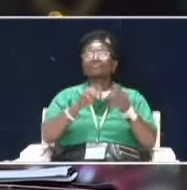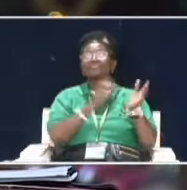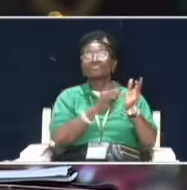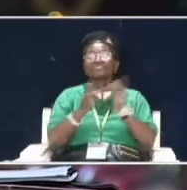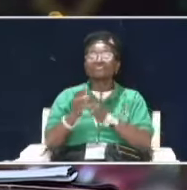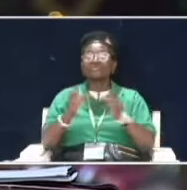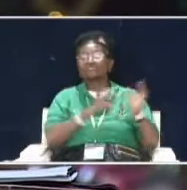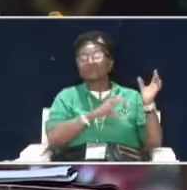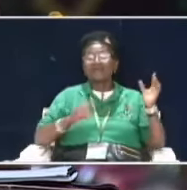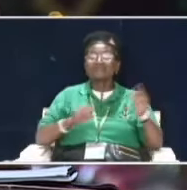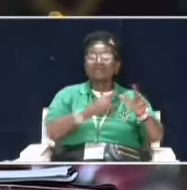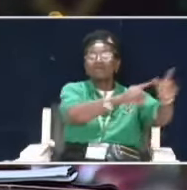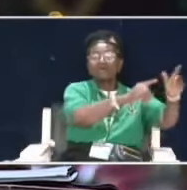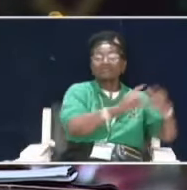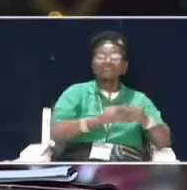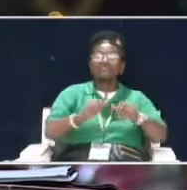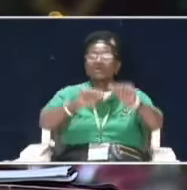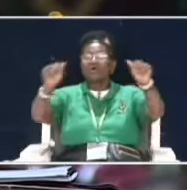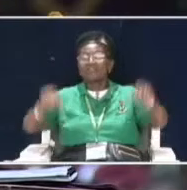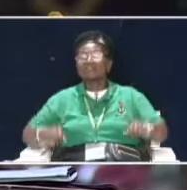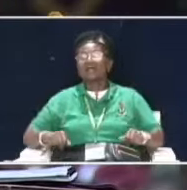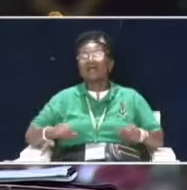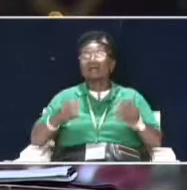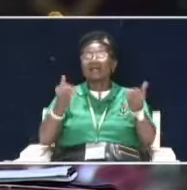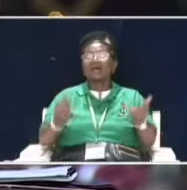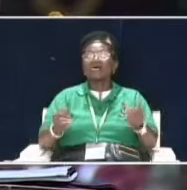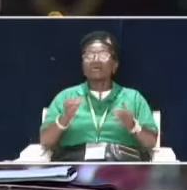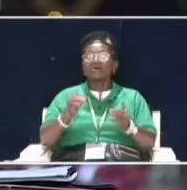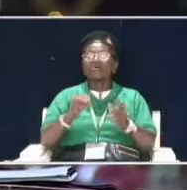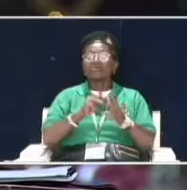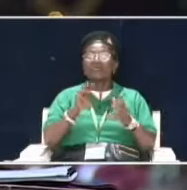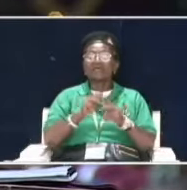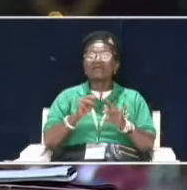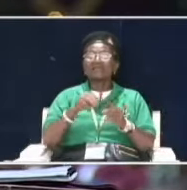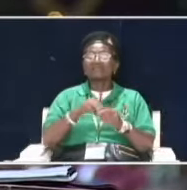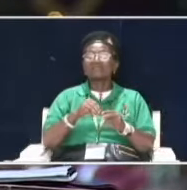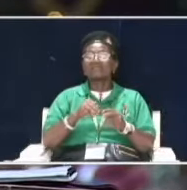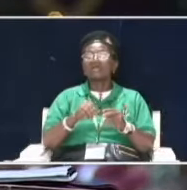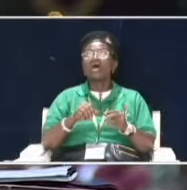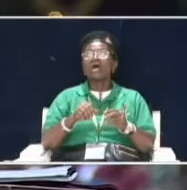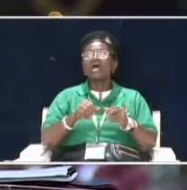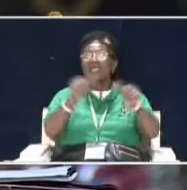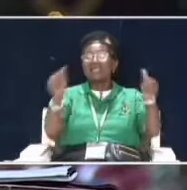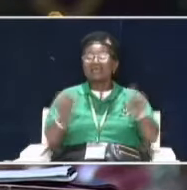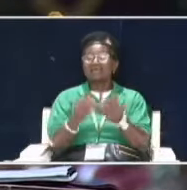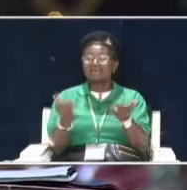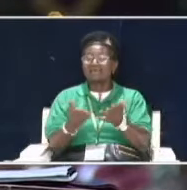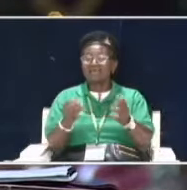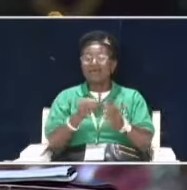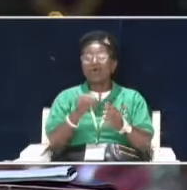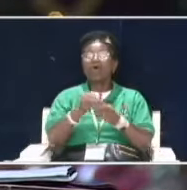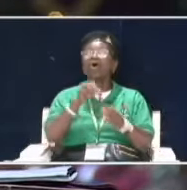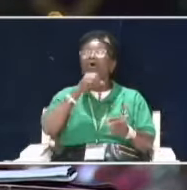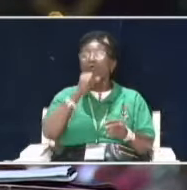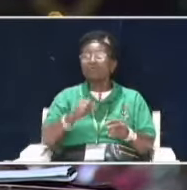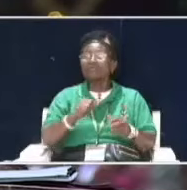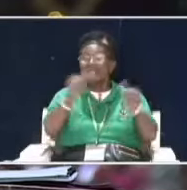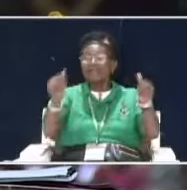altar now. Whether in the auditorium here or in the old auditorium as the